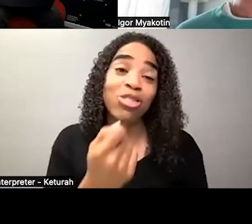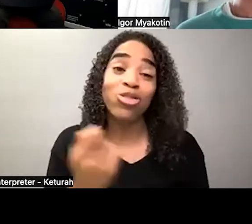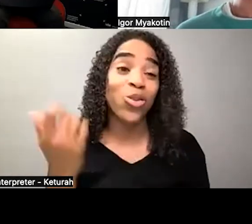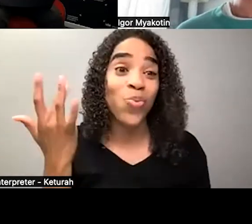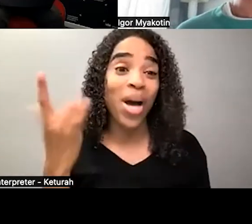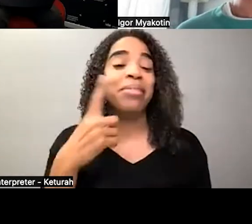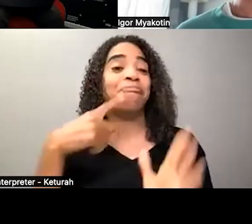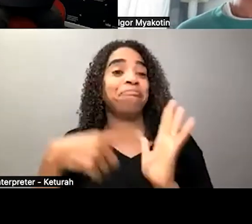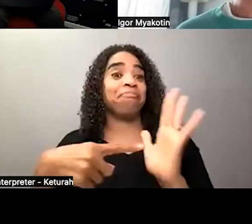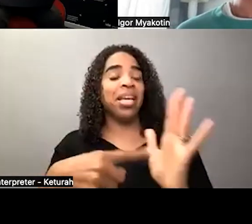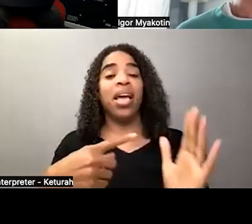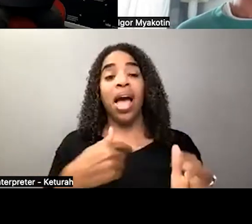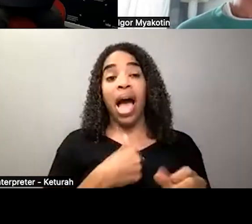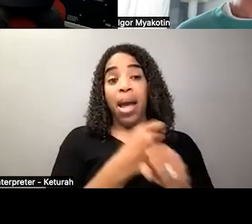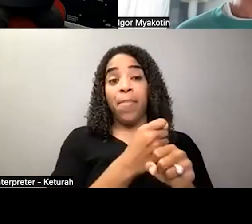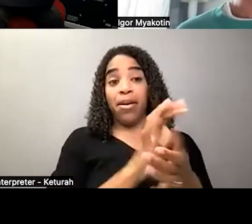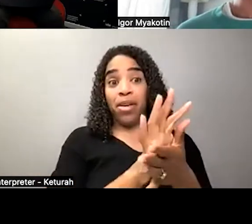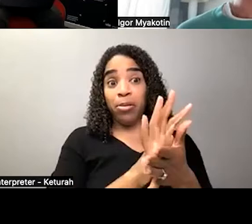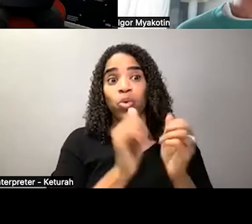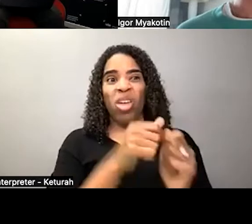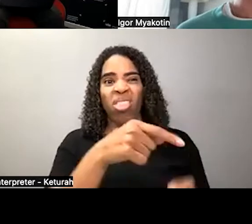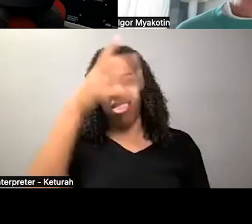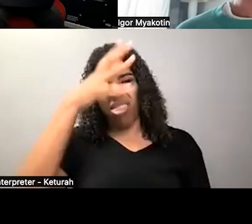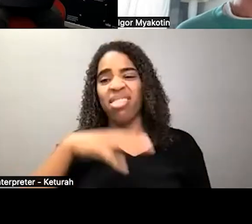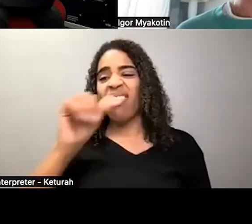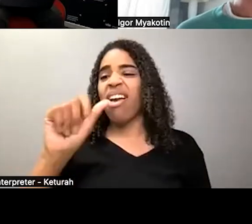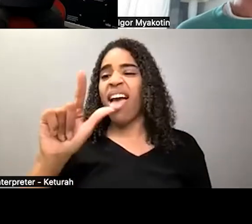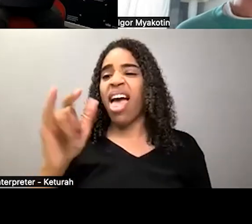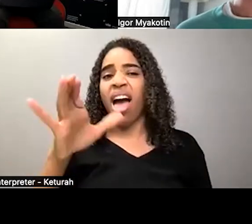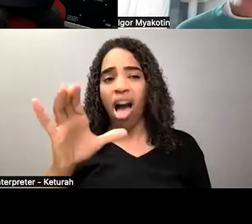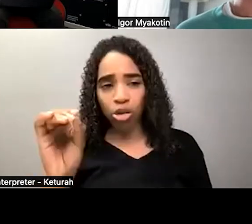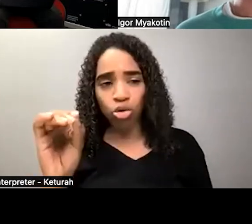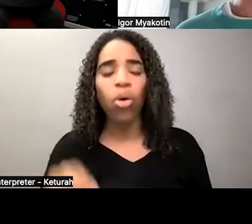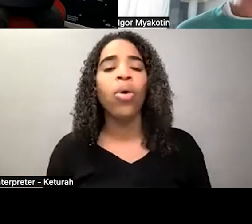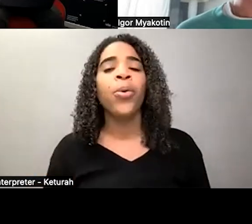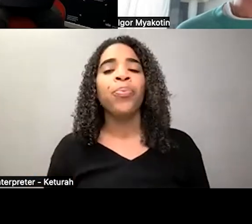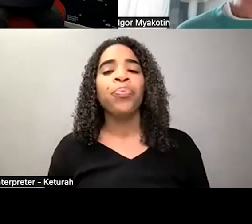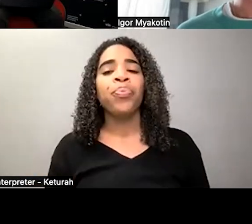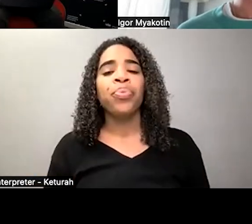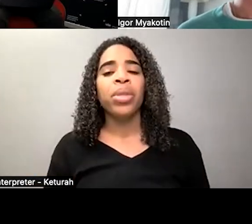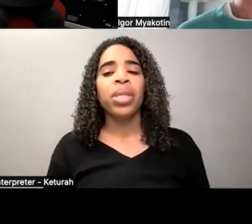example, for the films I make with Alejandro, and as Rokhsareh said before,